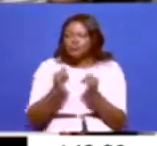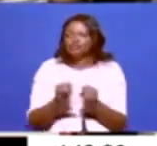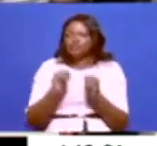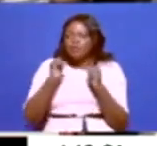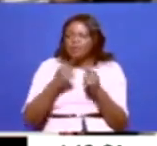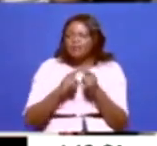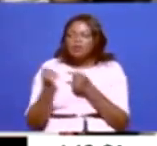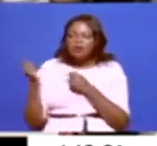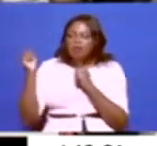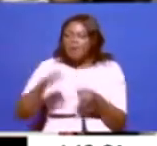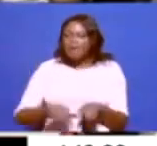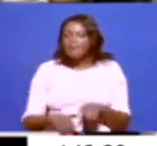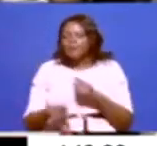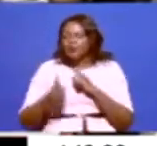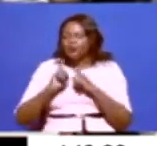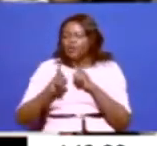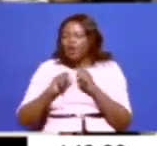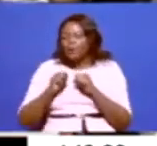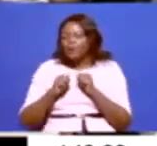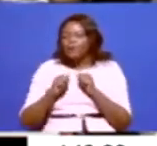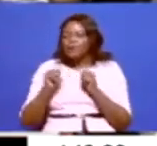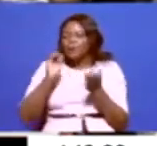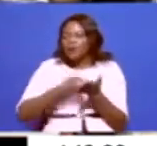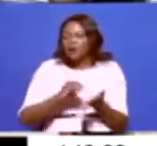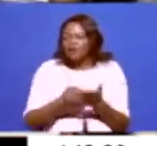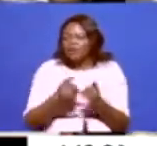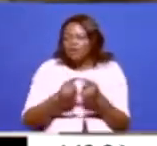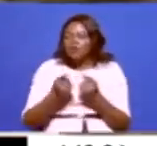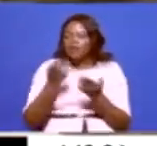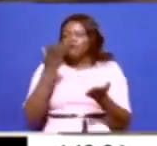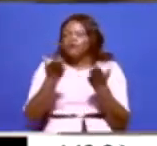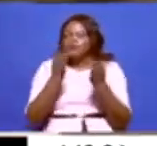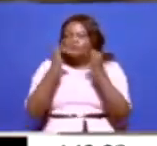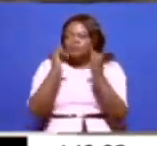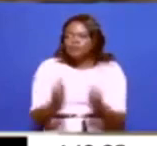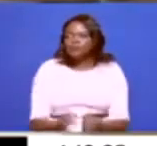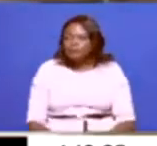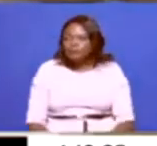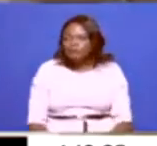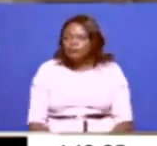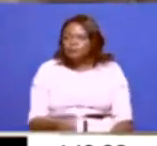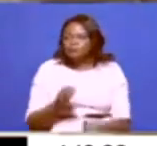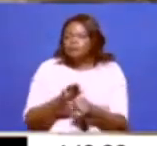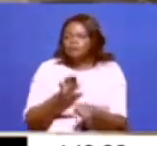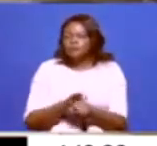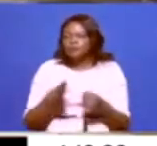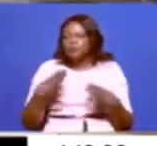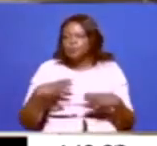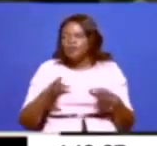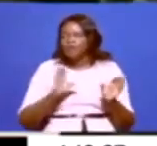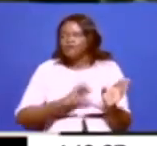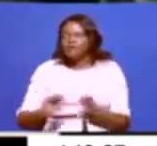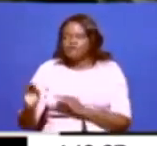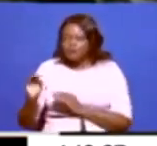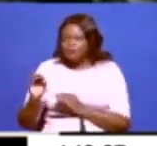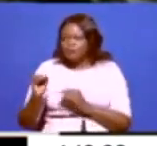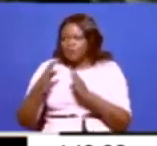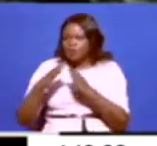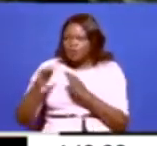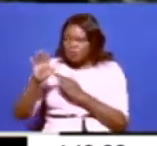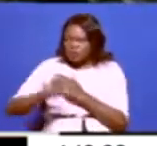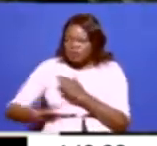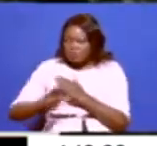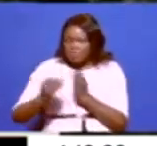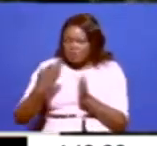Waje tuzungumze tena, wafanye valuation upya. Many tenants have vacated rental houses in the area